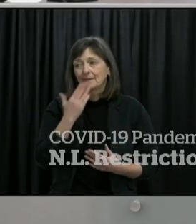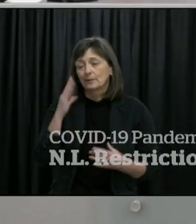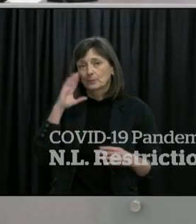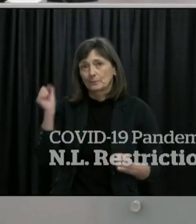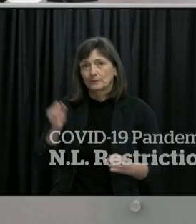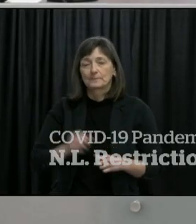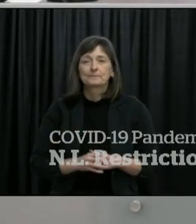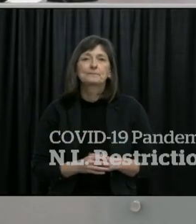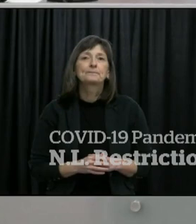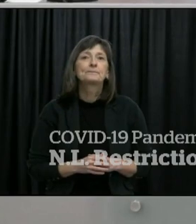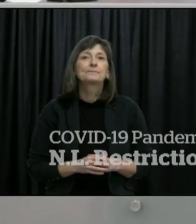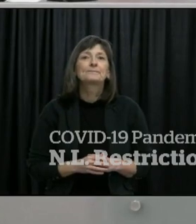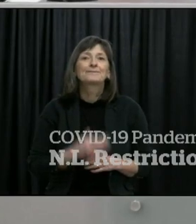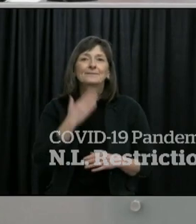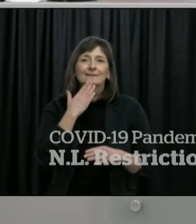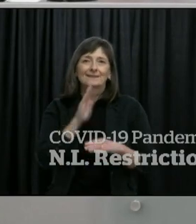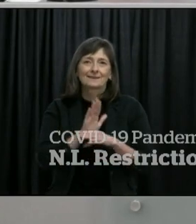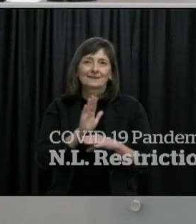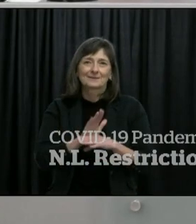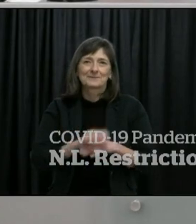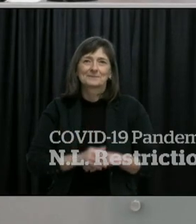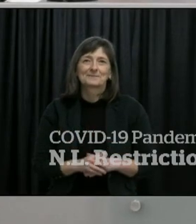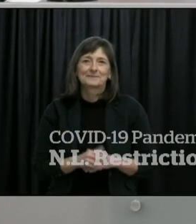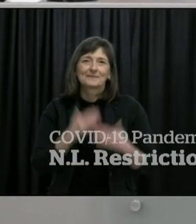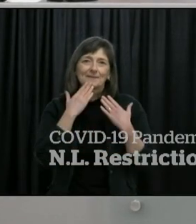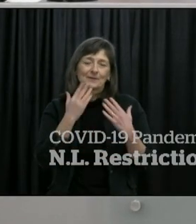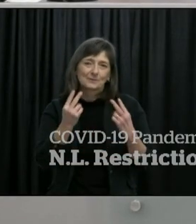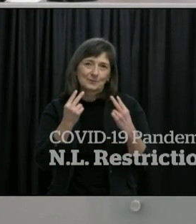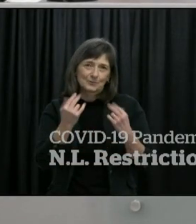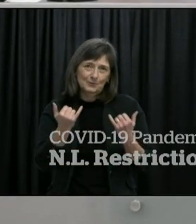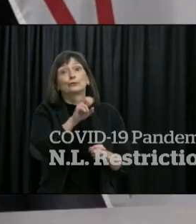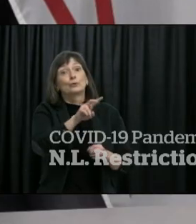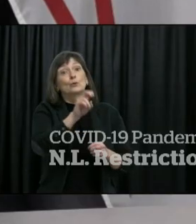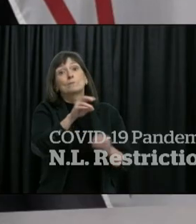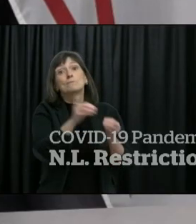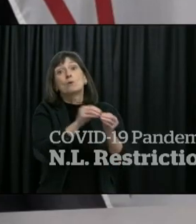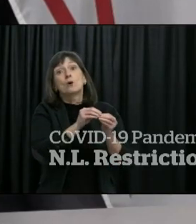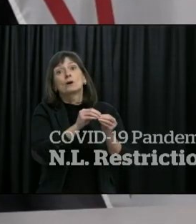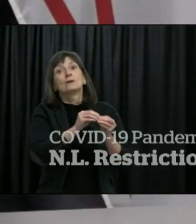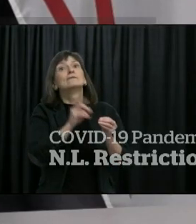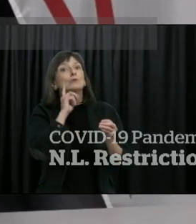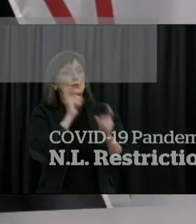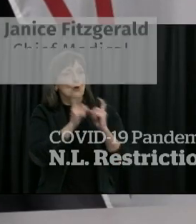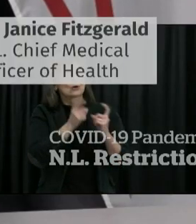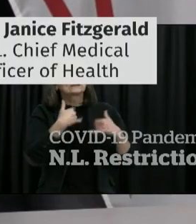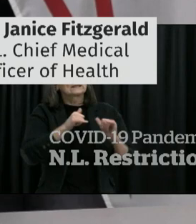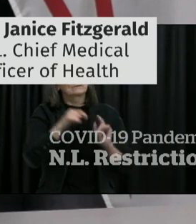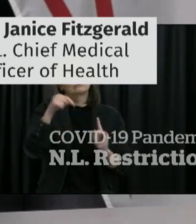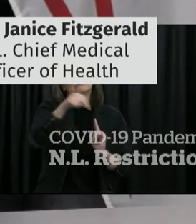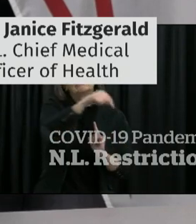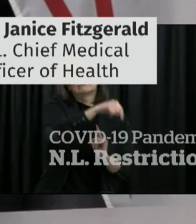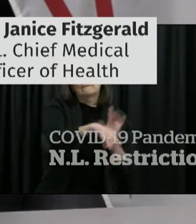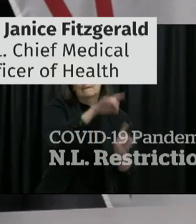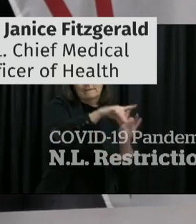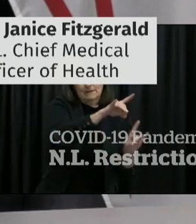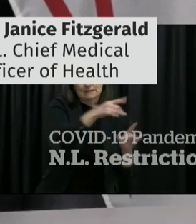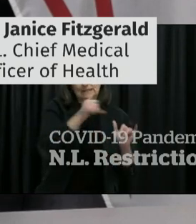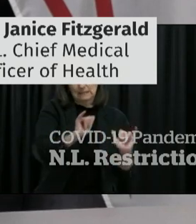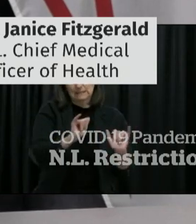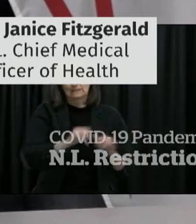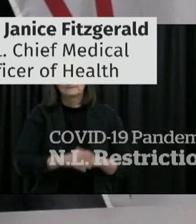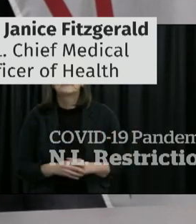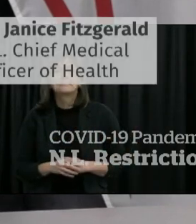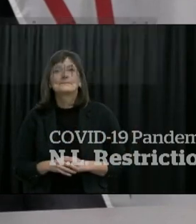exact scenario the province's chief medical officer of health had been warning about. I believe that going so long with low case counts of